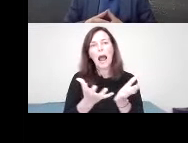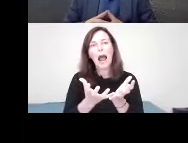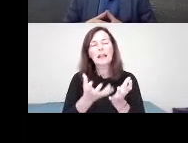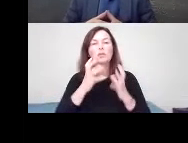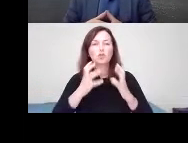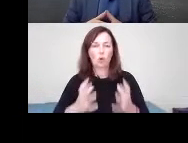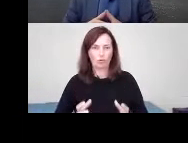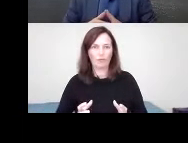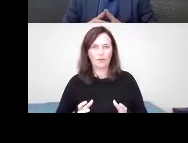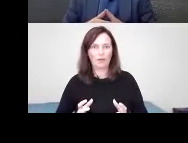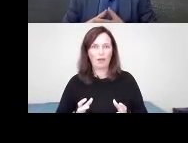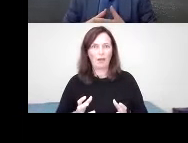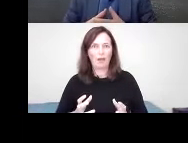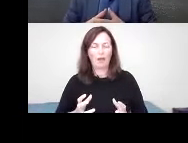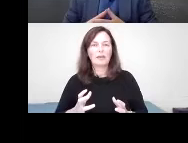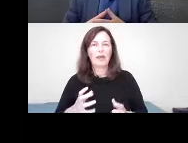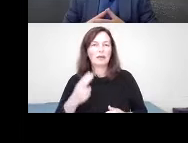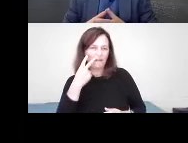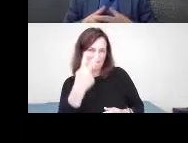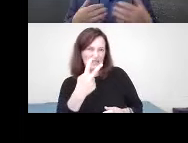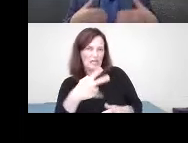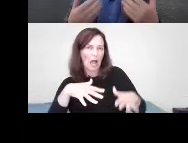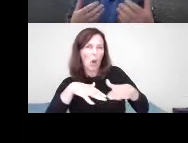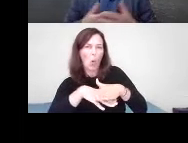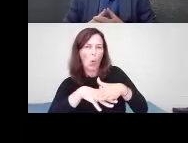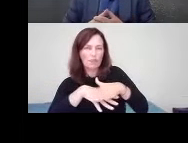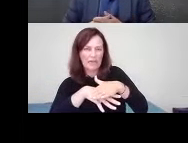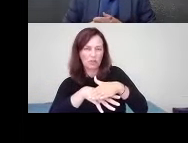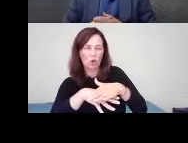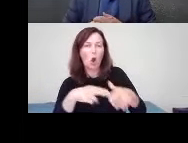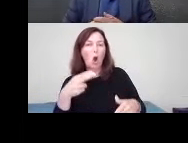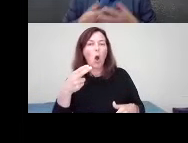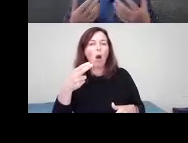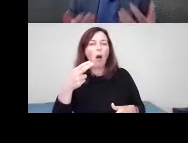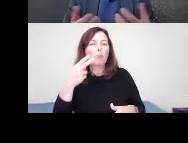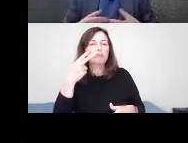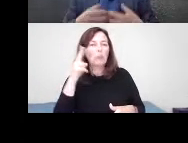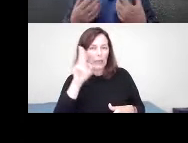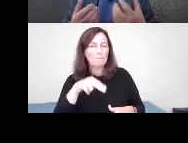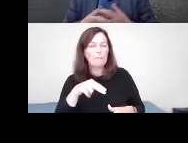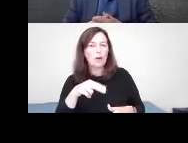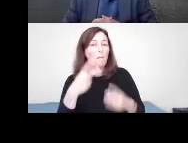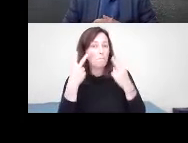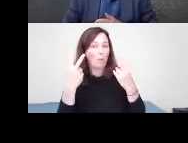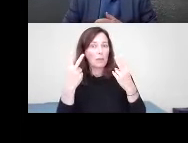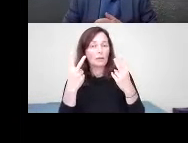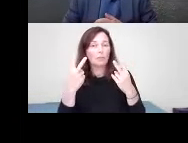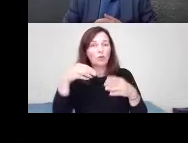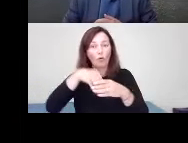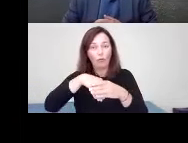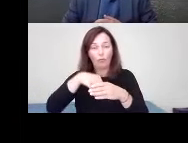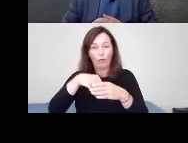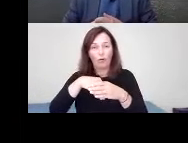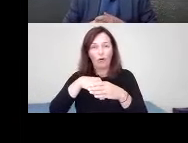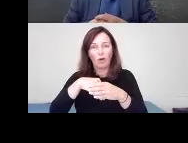UN family, the main body promoting about and supporting the education and the culture and many other important